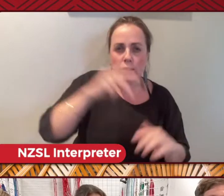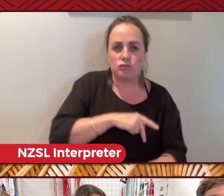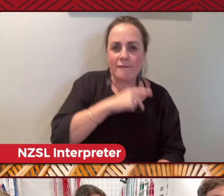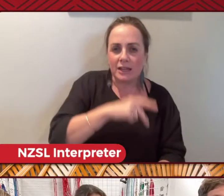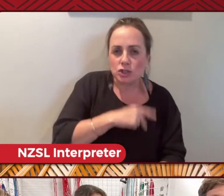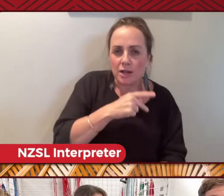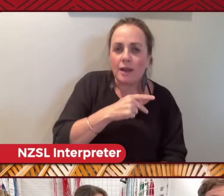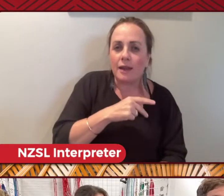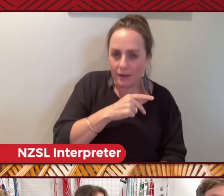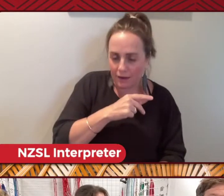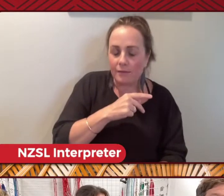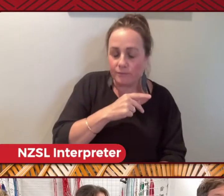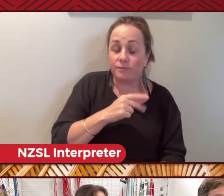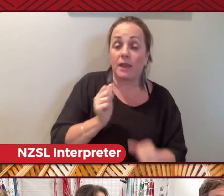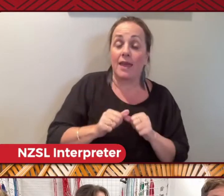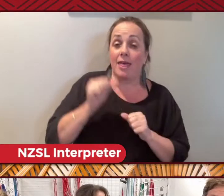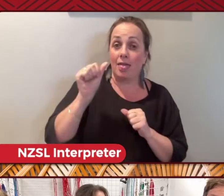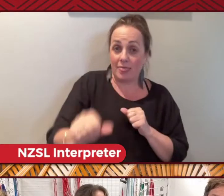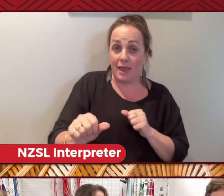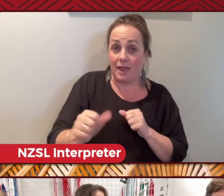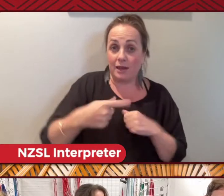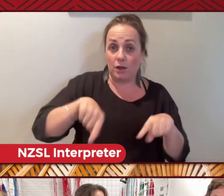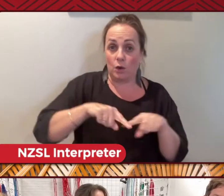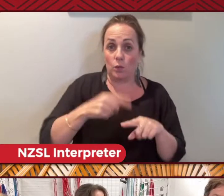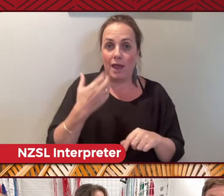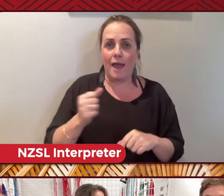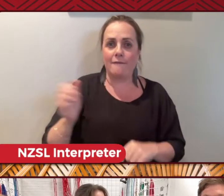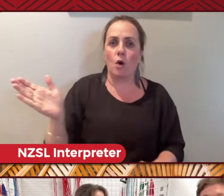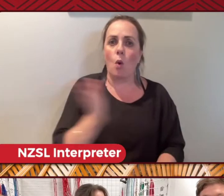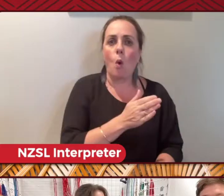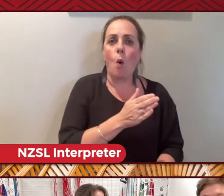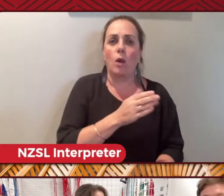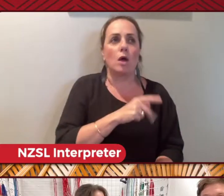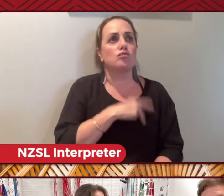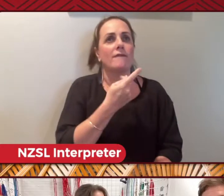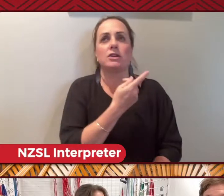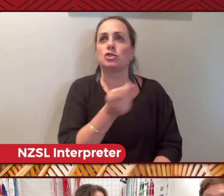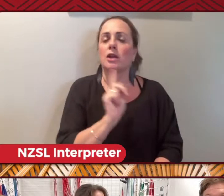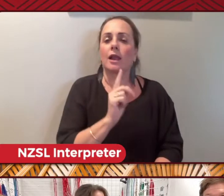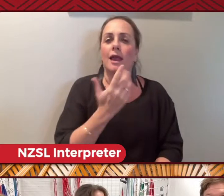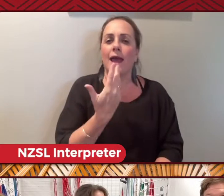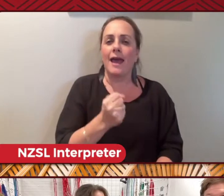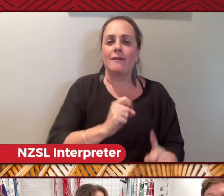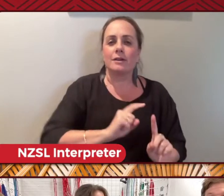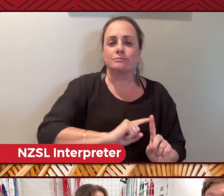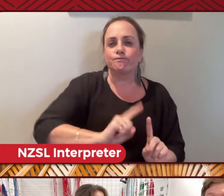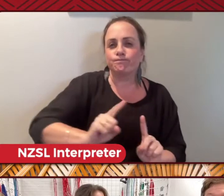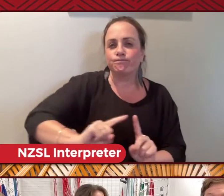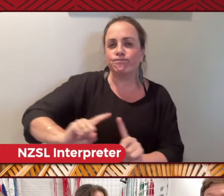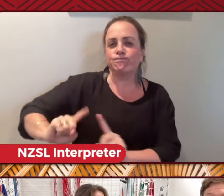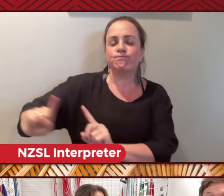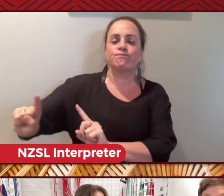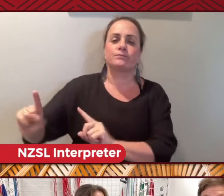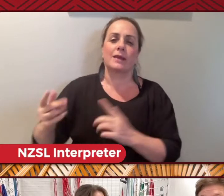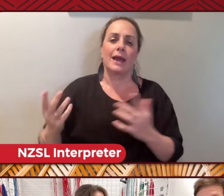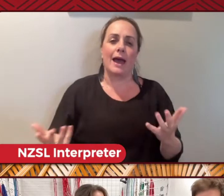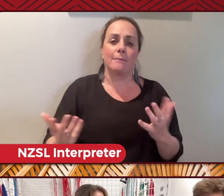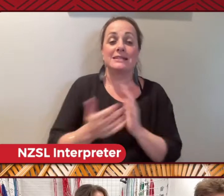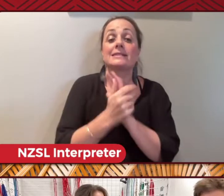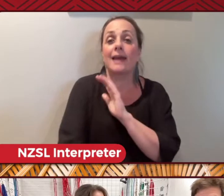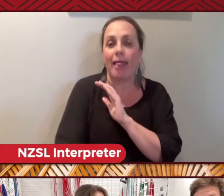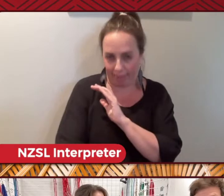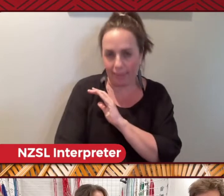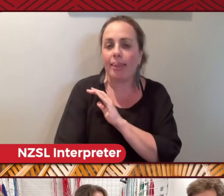sorry. And then from there, we have all the practitioners have a number of different skills